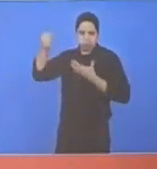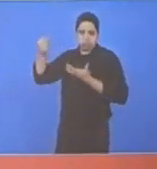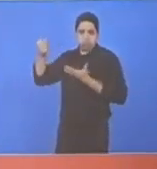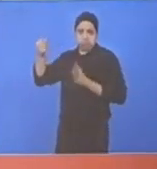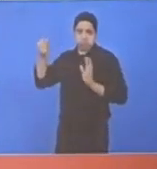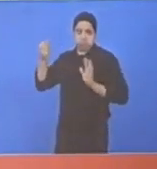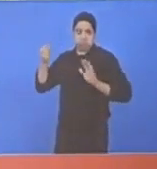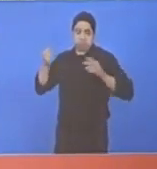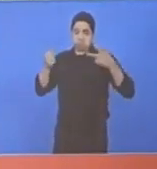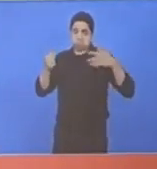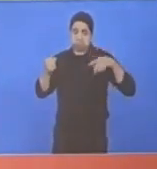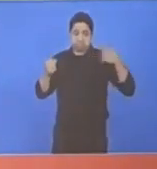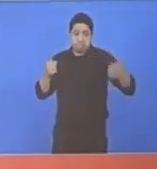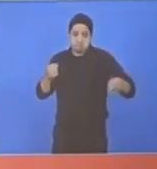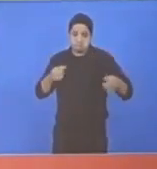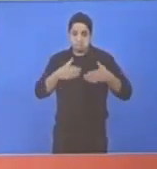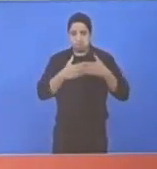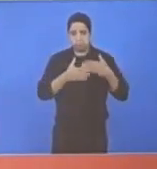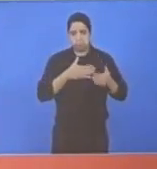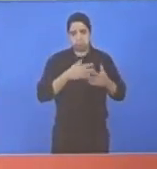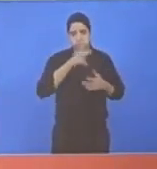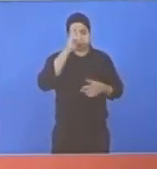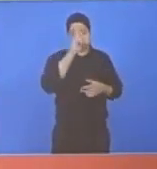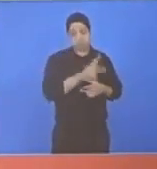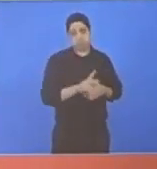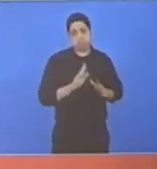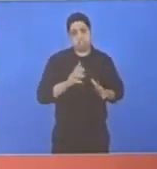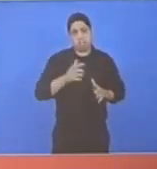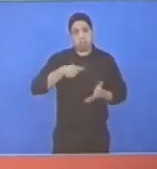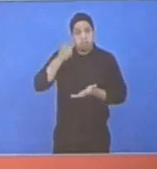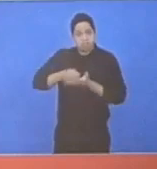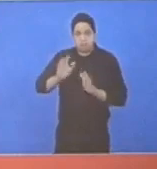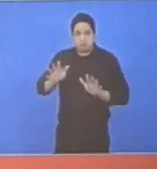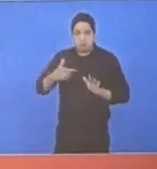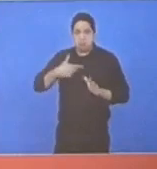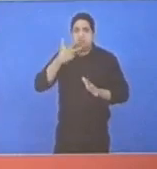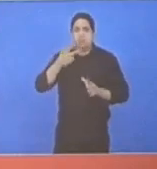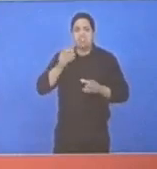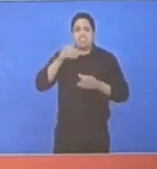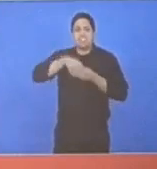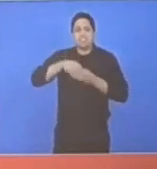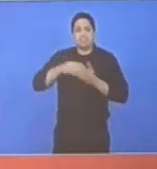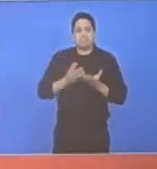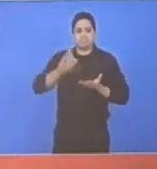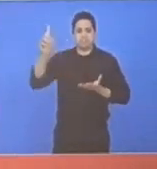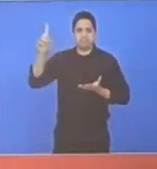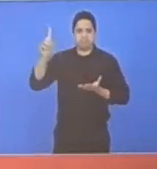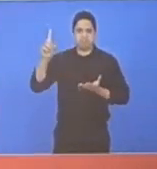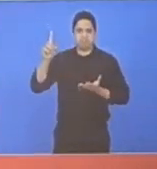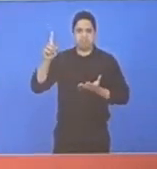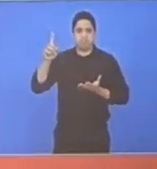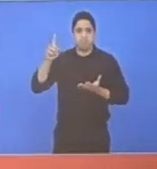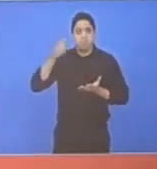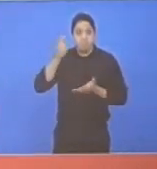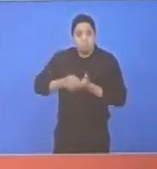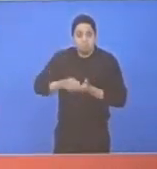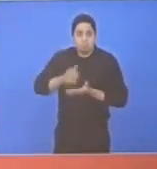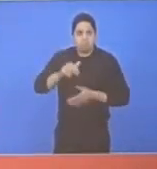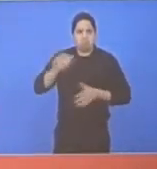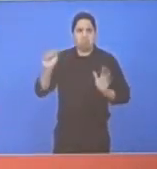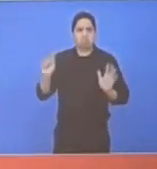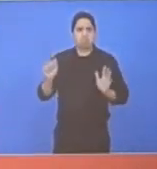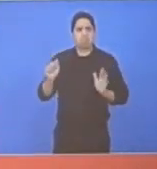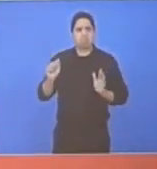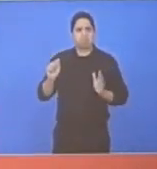not my world, because I don't want to be determined for anything. What I want to be paying attention is what the Bible